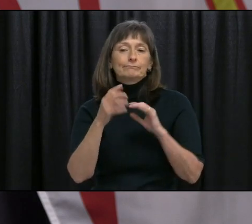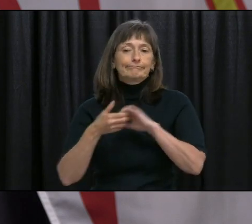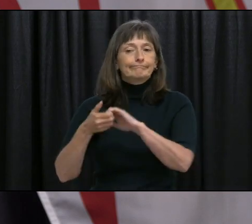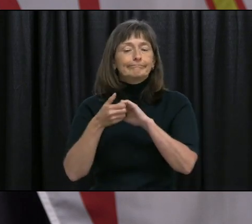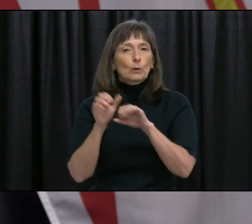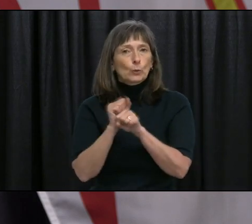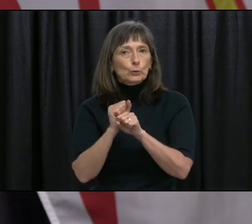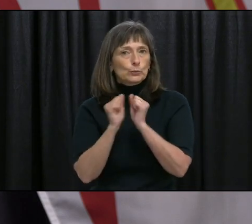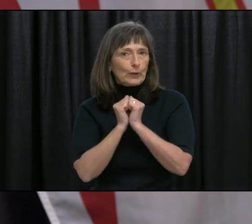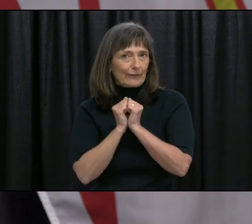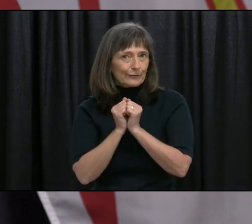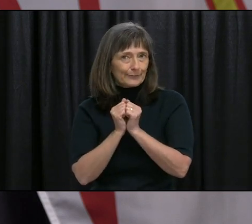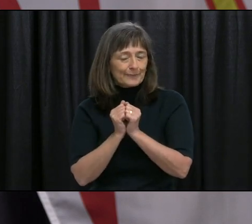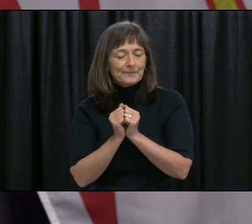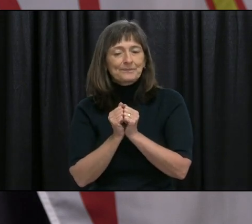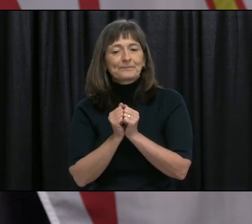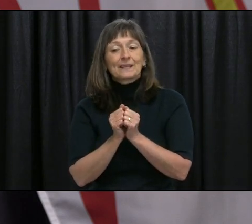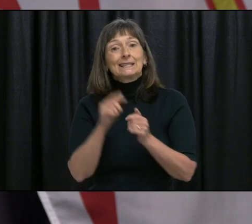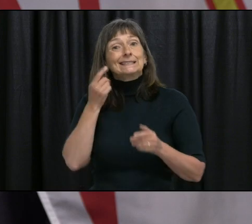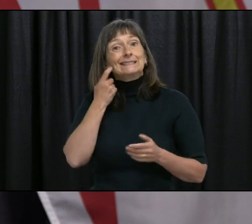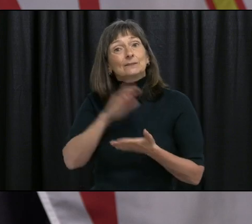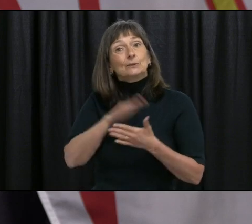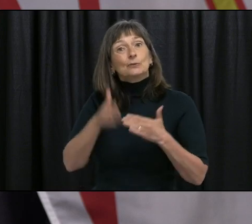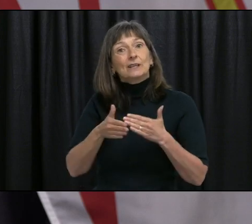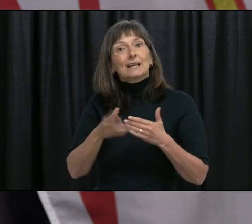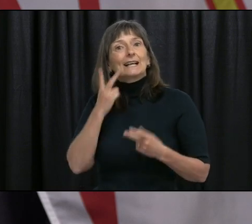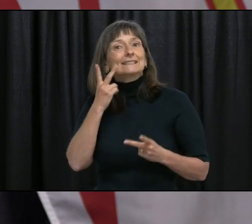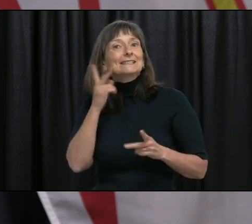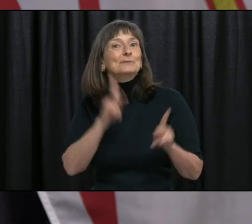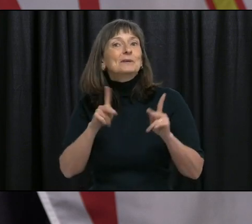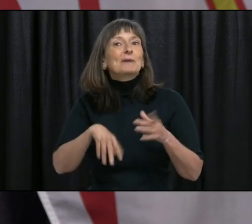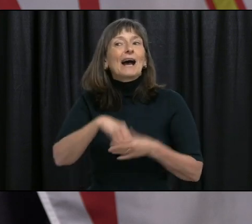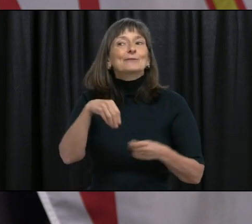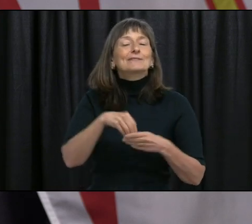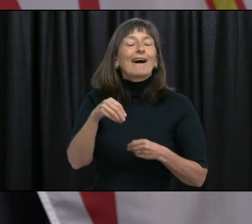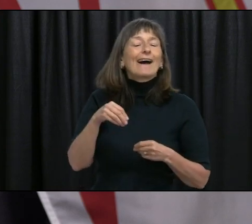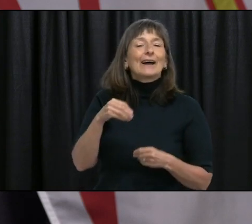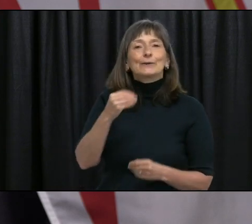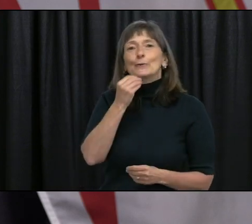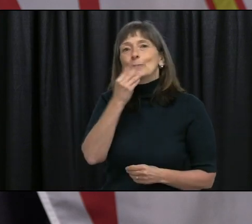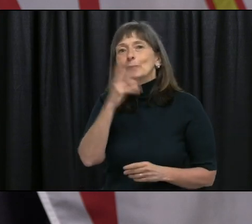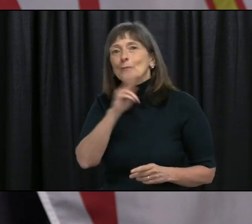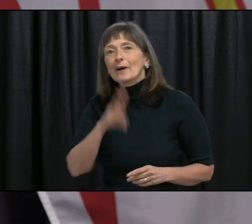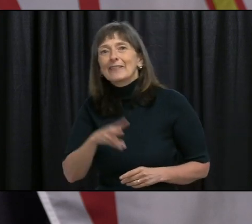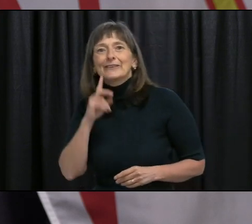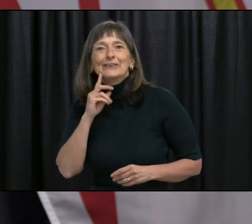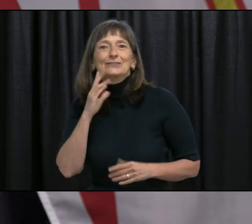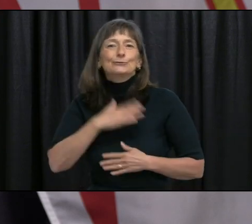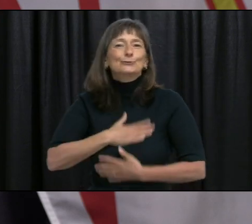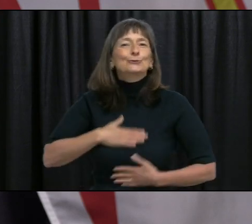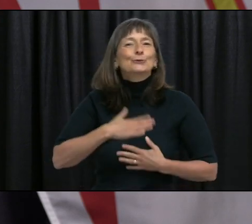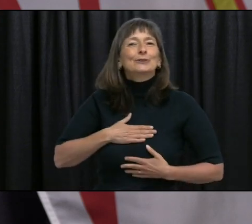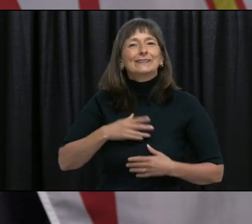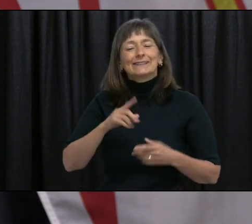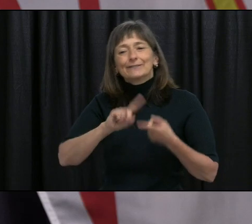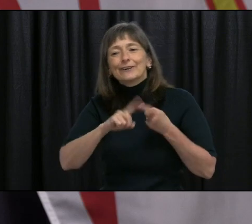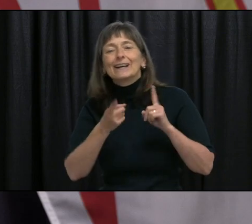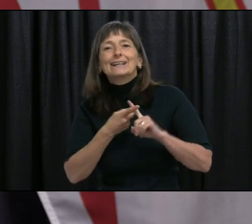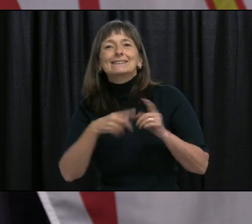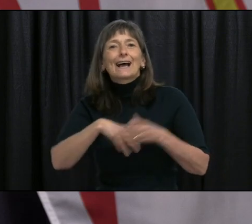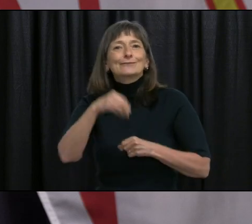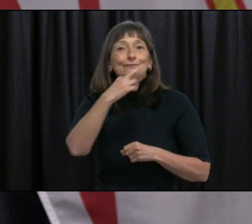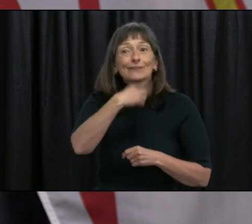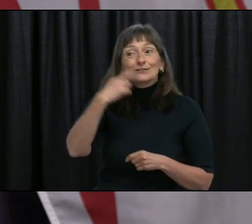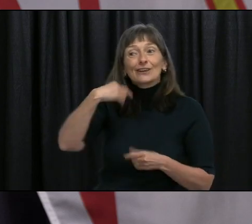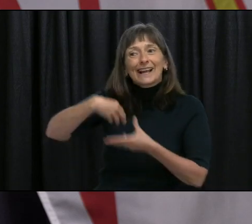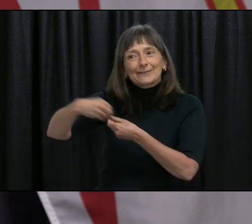It was very nice this weekend to see people out and about enjoying the summer-like weather with loved ones and friends on restaurant decks